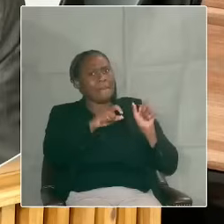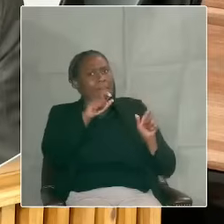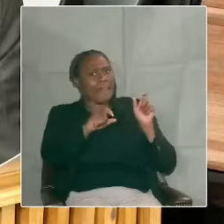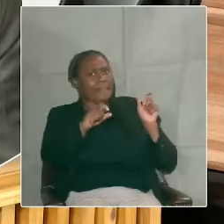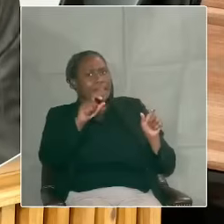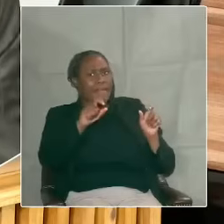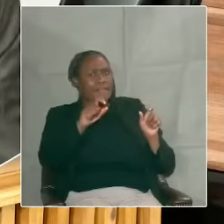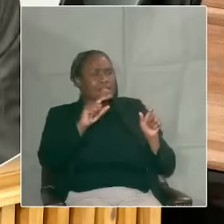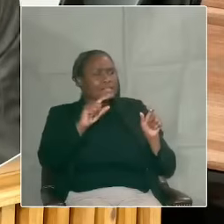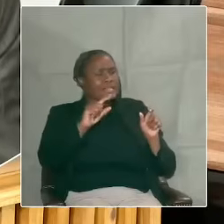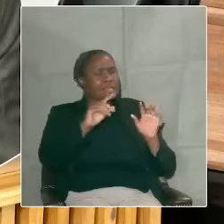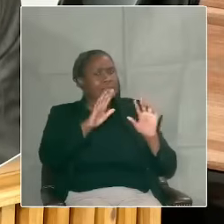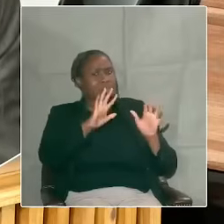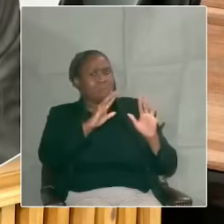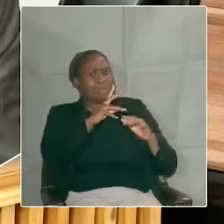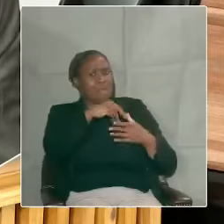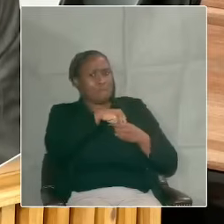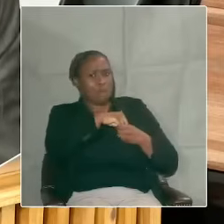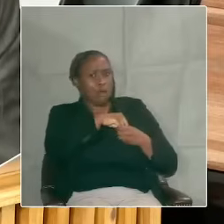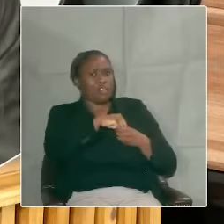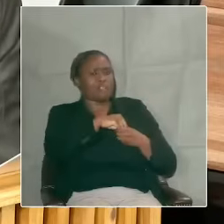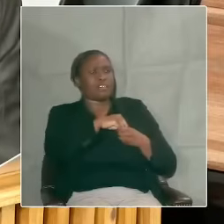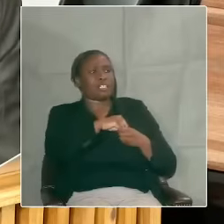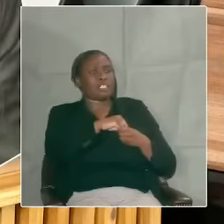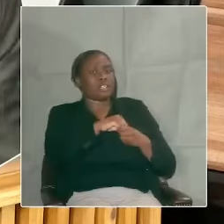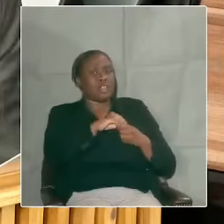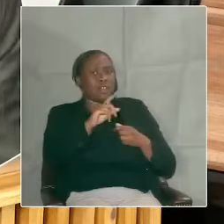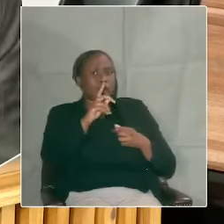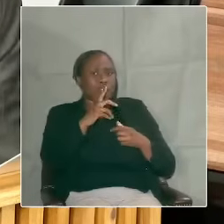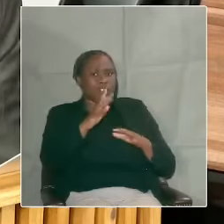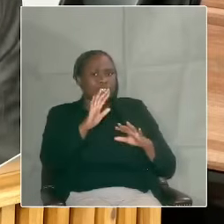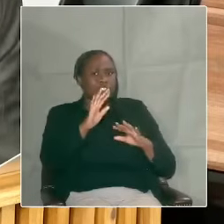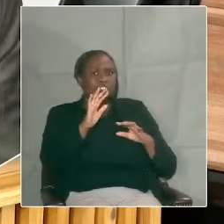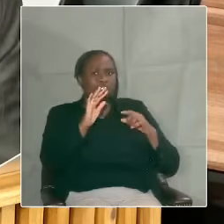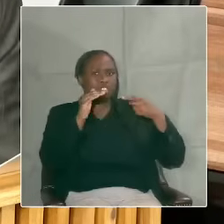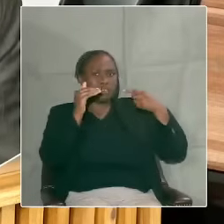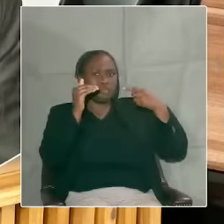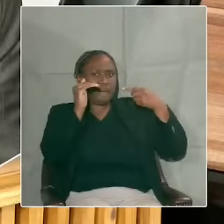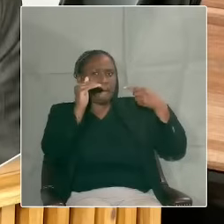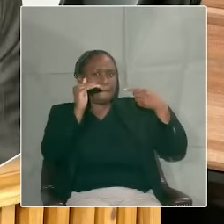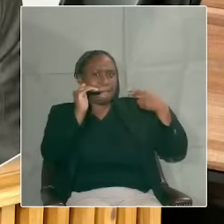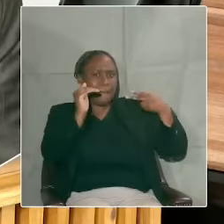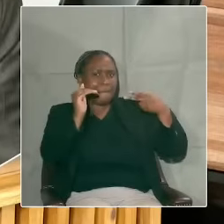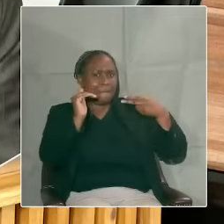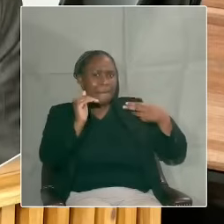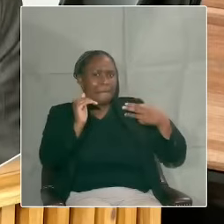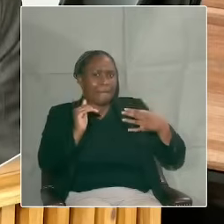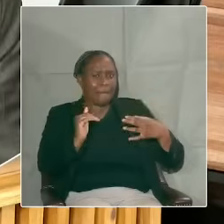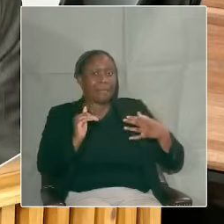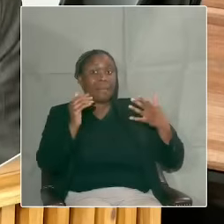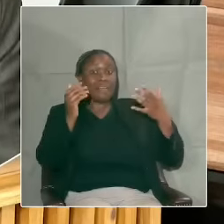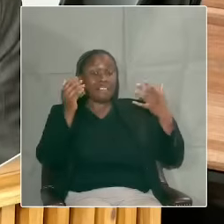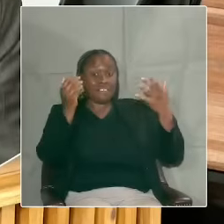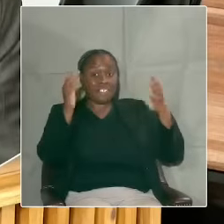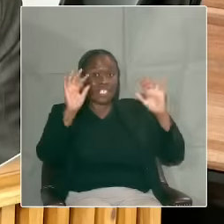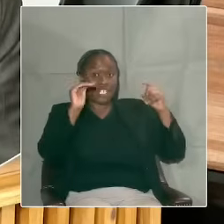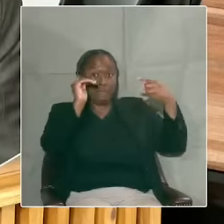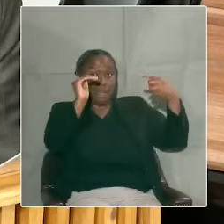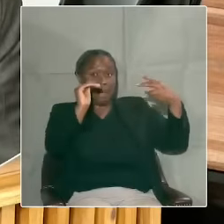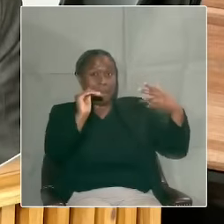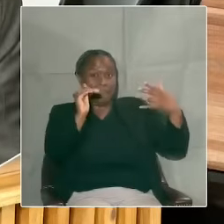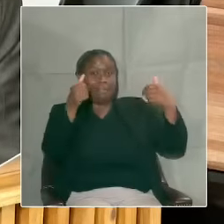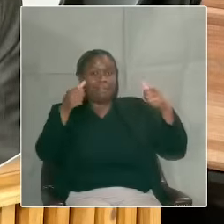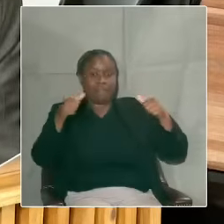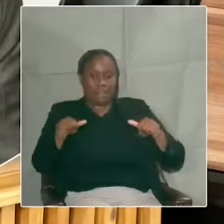and you give the breakdown there. But I need you to deal with what you say after giving the